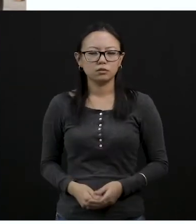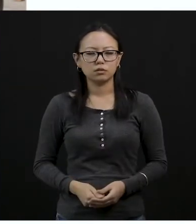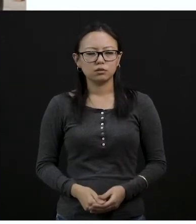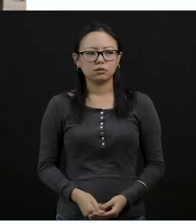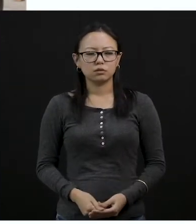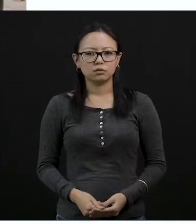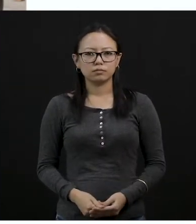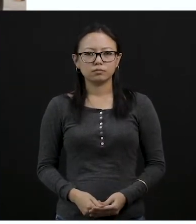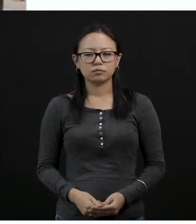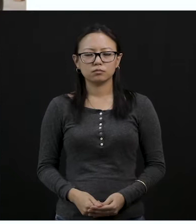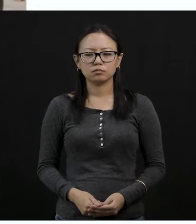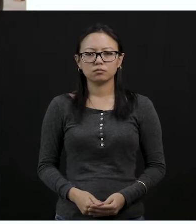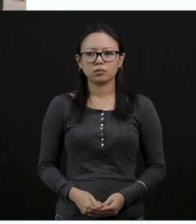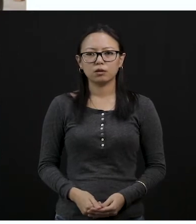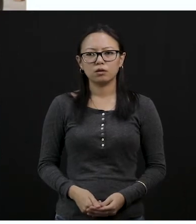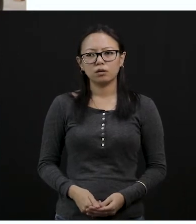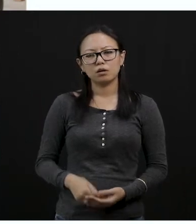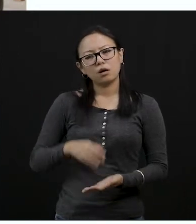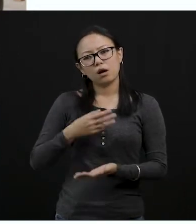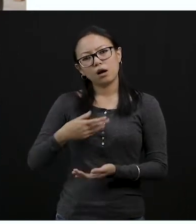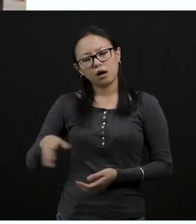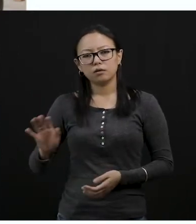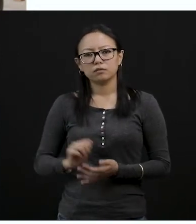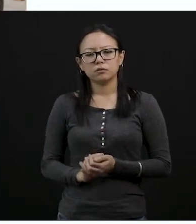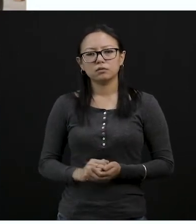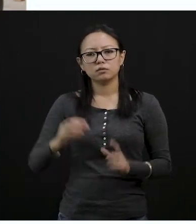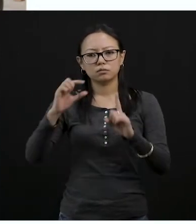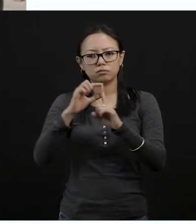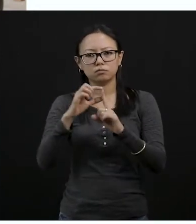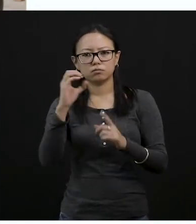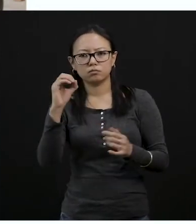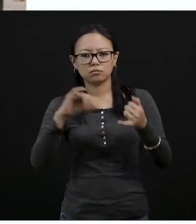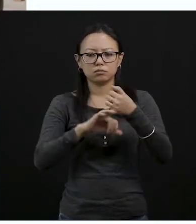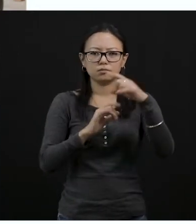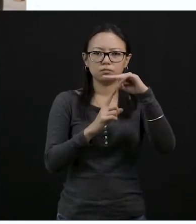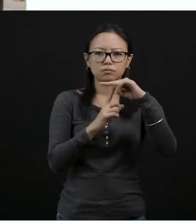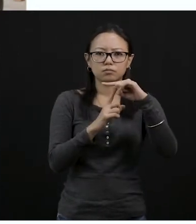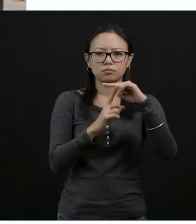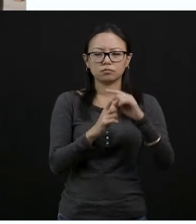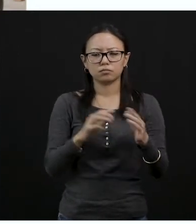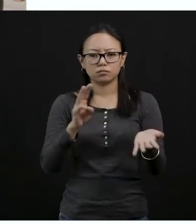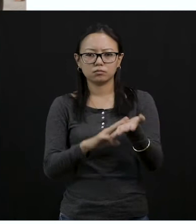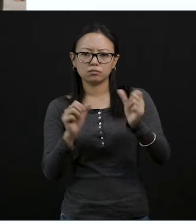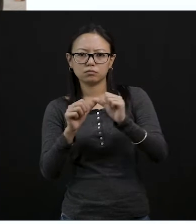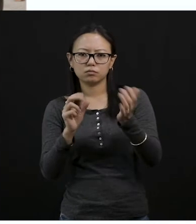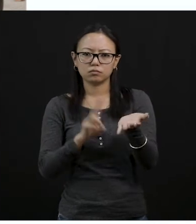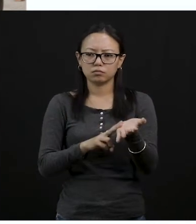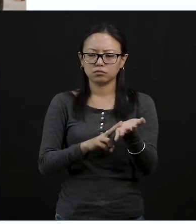the postman, okay, here you can see is a postman. He would come and collect all the letters from